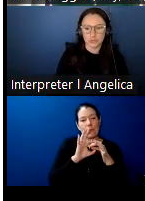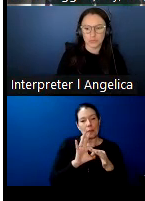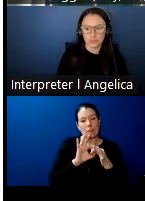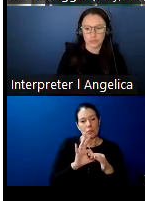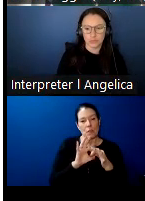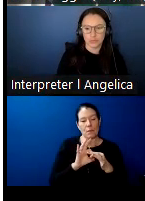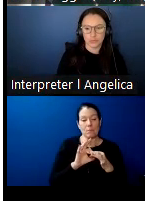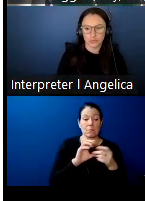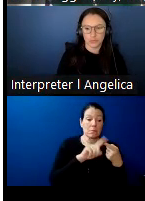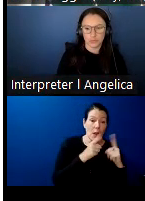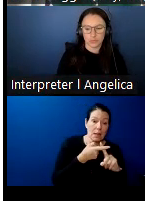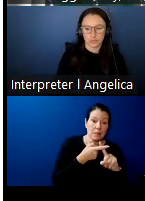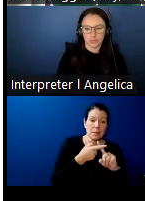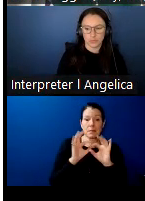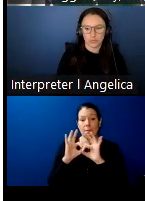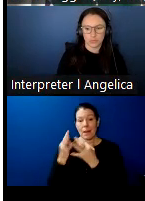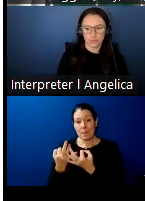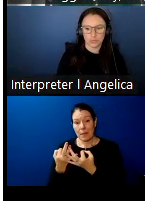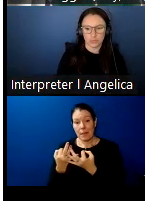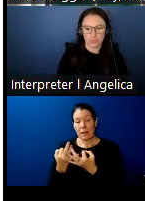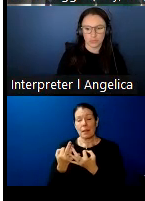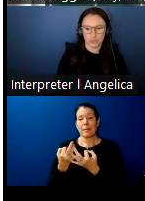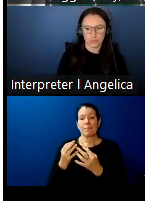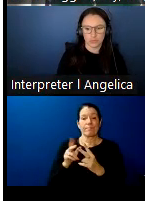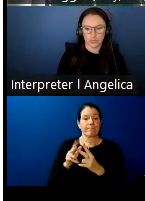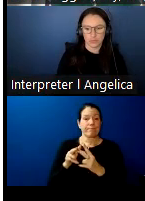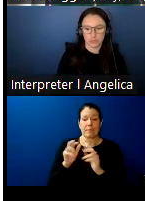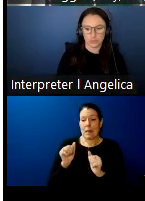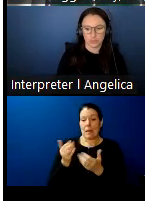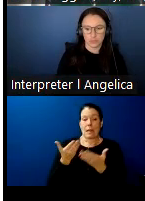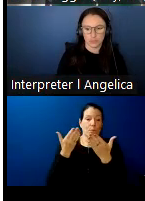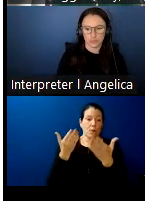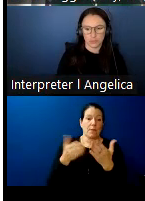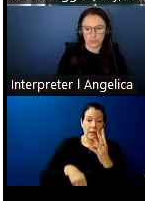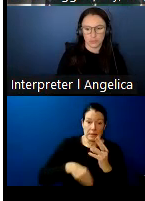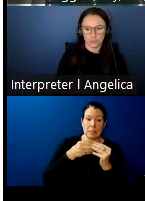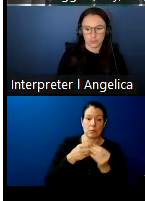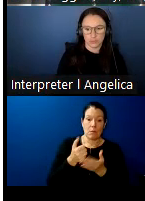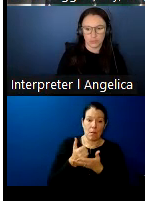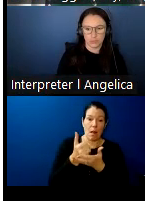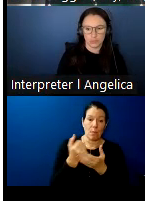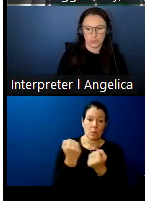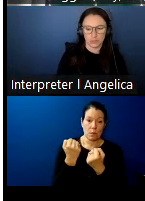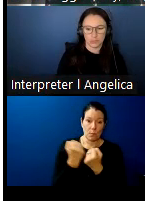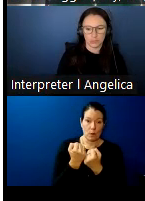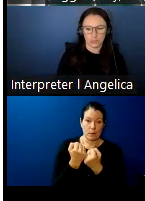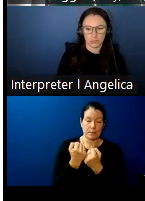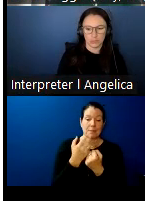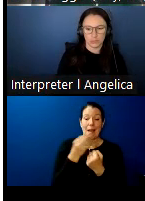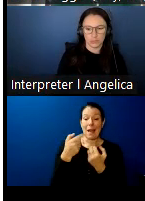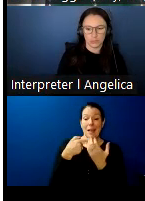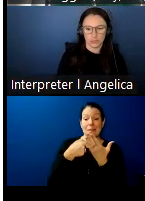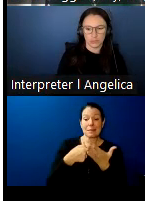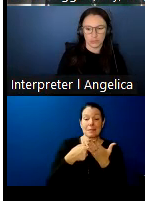that's friends or family, that may be able to provide additional assistance or support, and